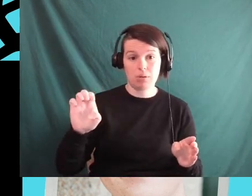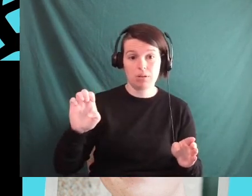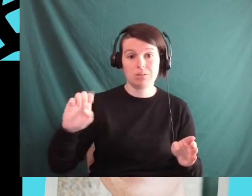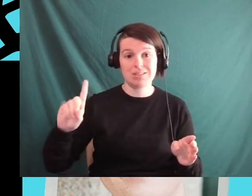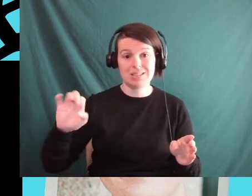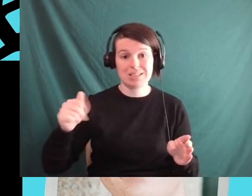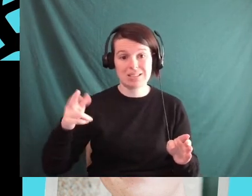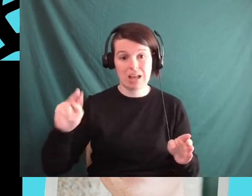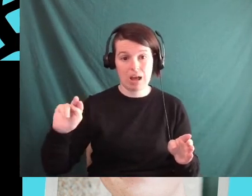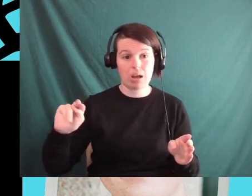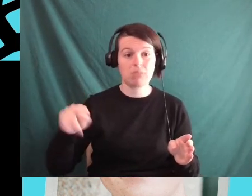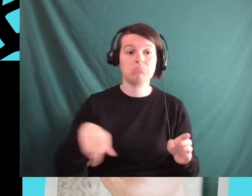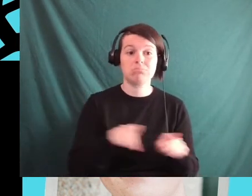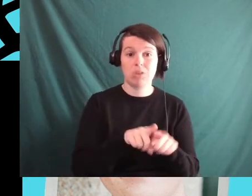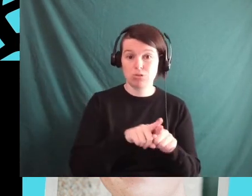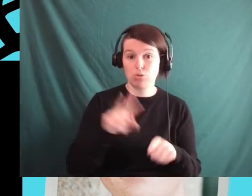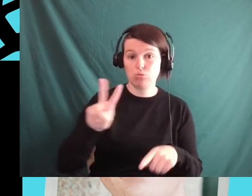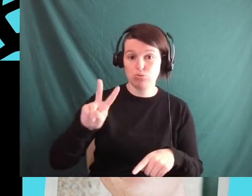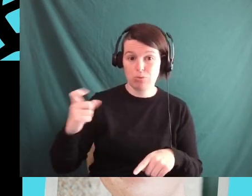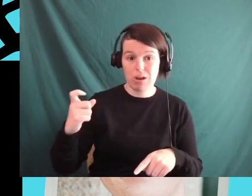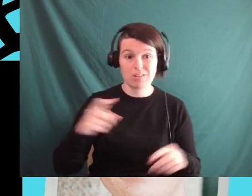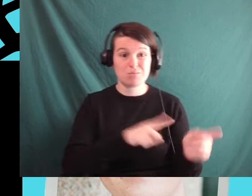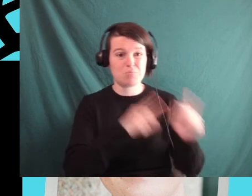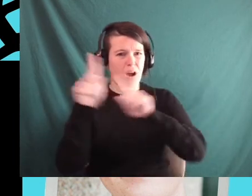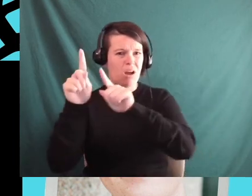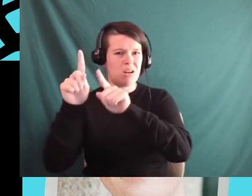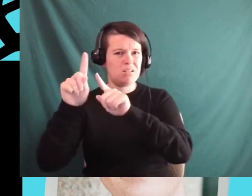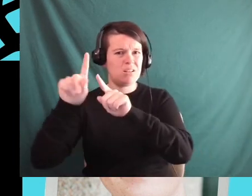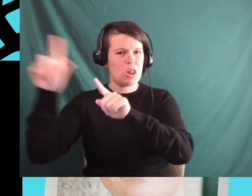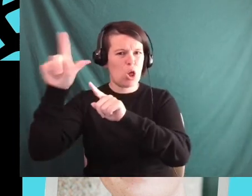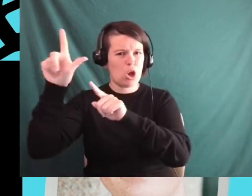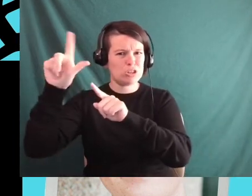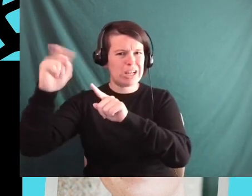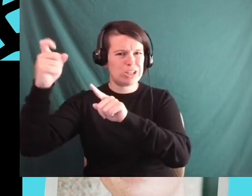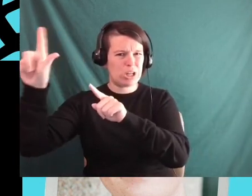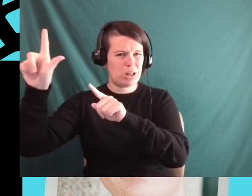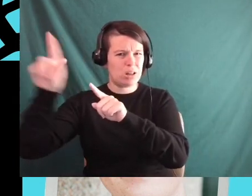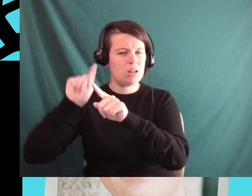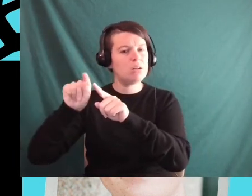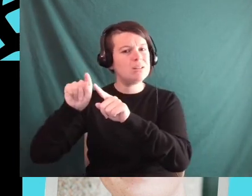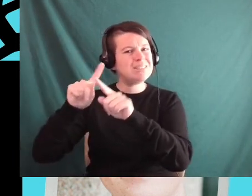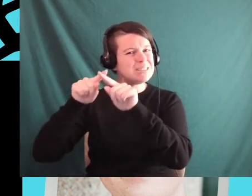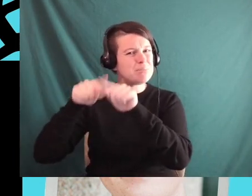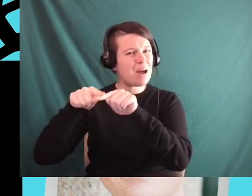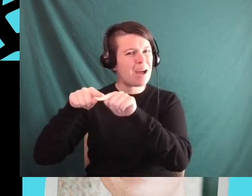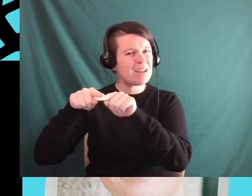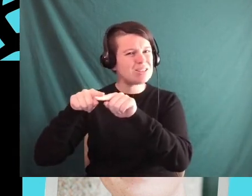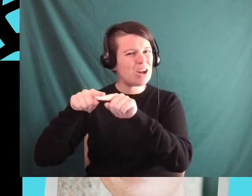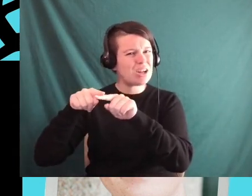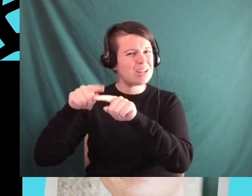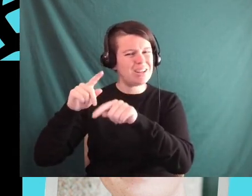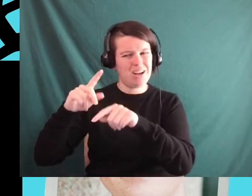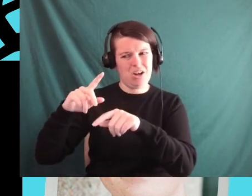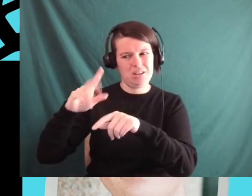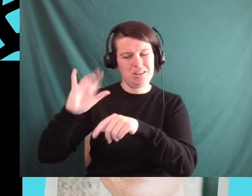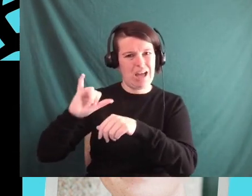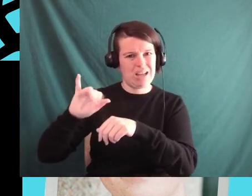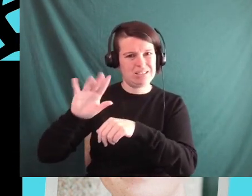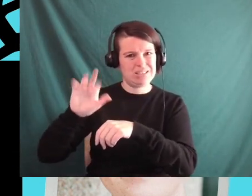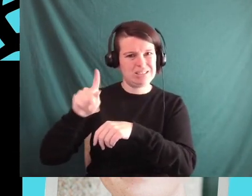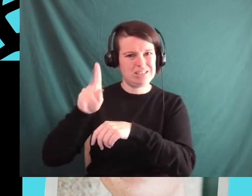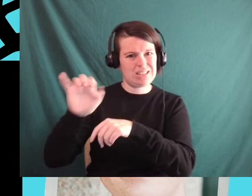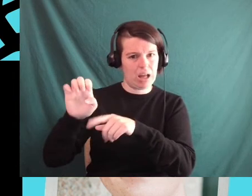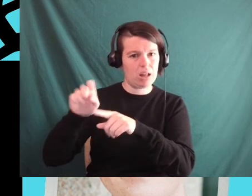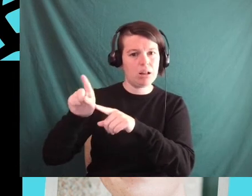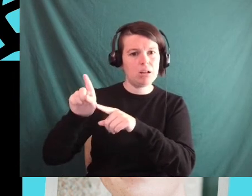underworks. They're either a large or an extra large, depending on which style of binder that we're looking at.